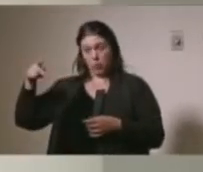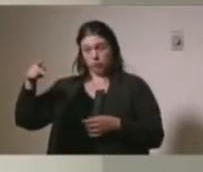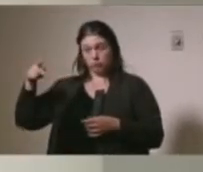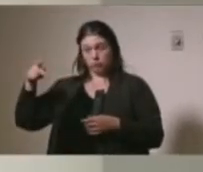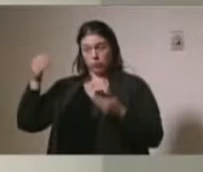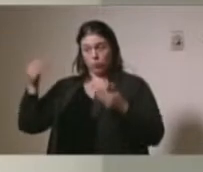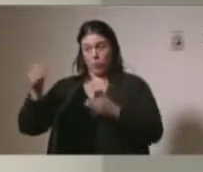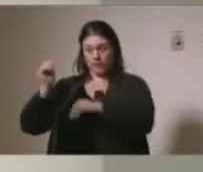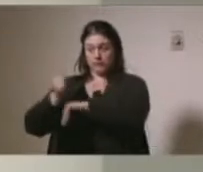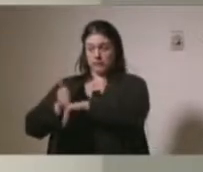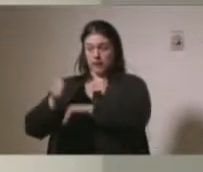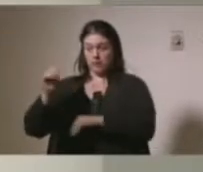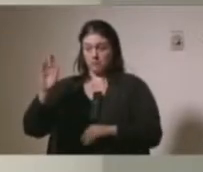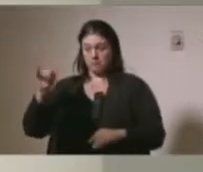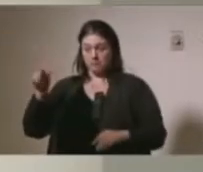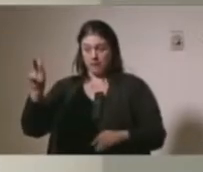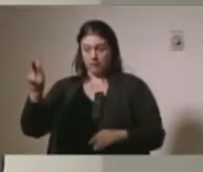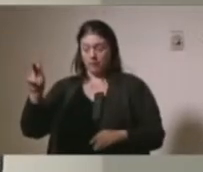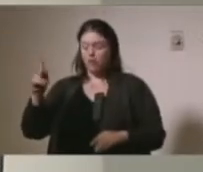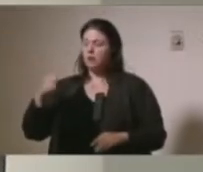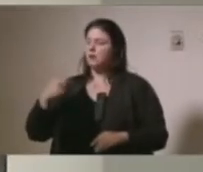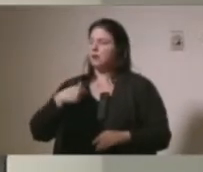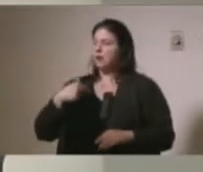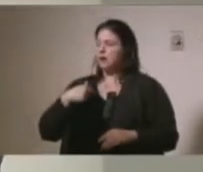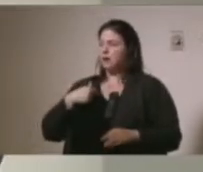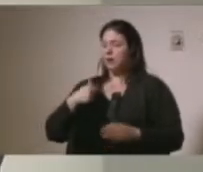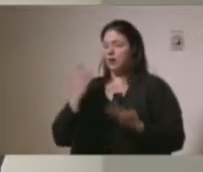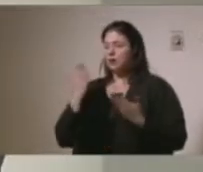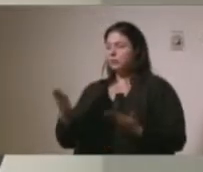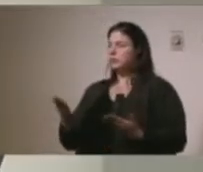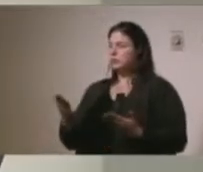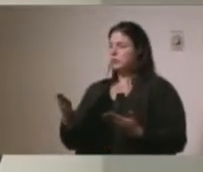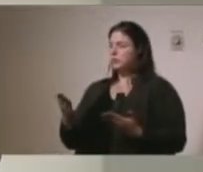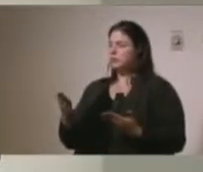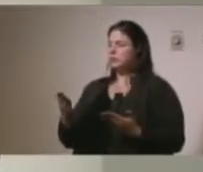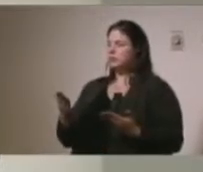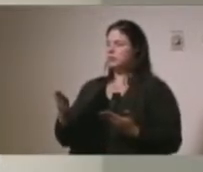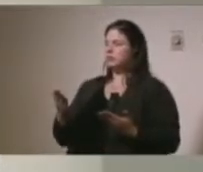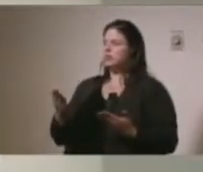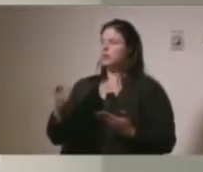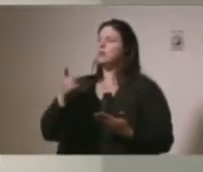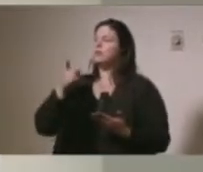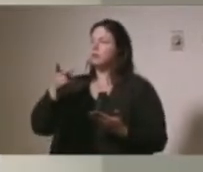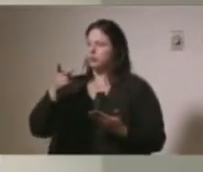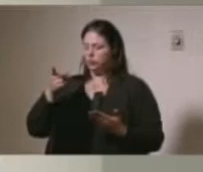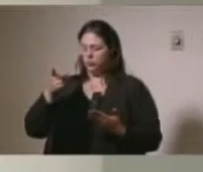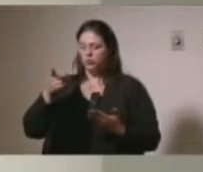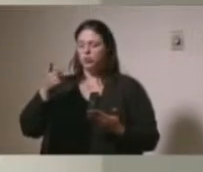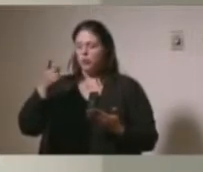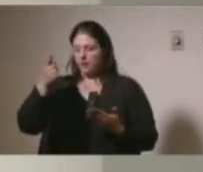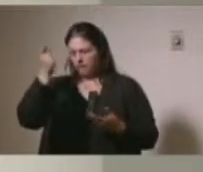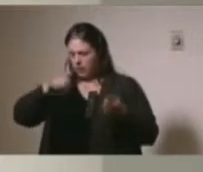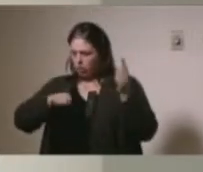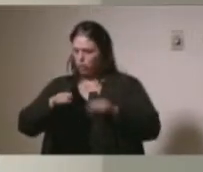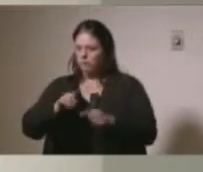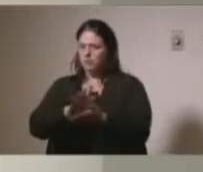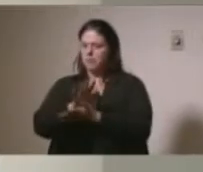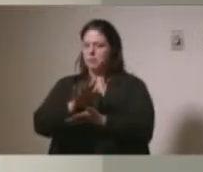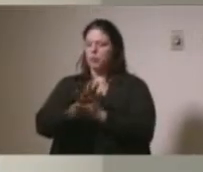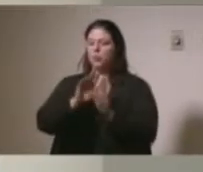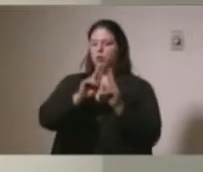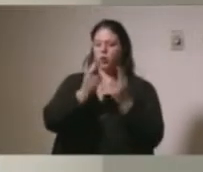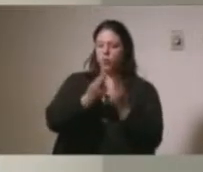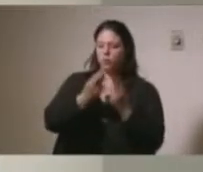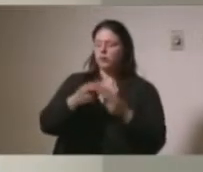bank, then can I suggest that a heads of agreement is signed between the union and Canada